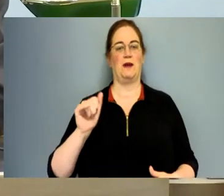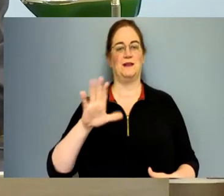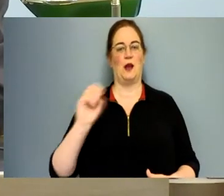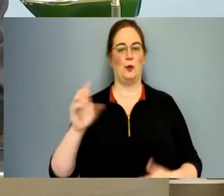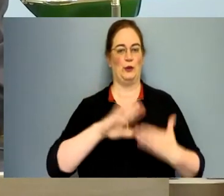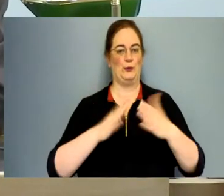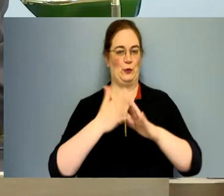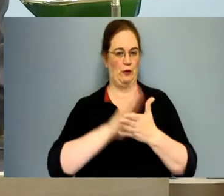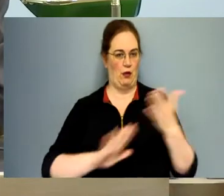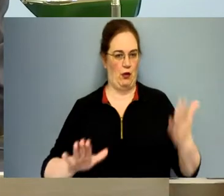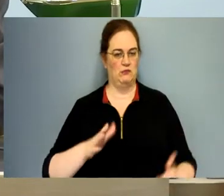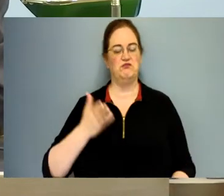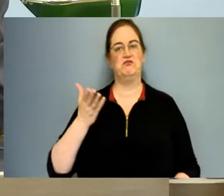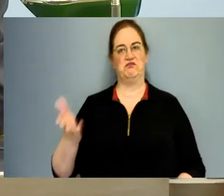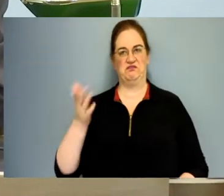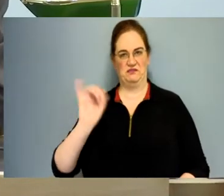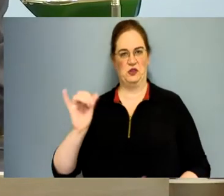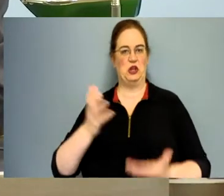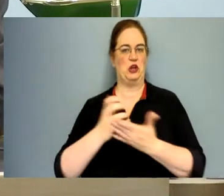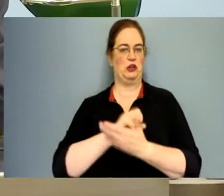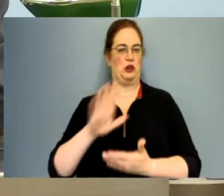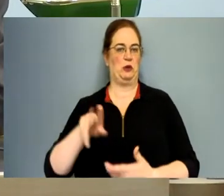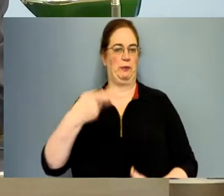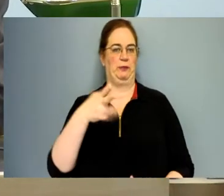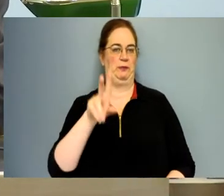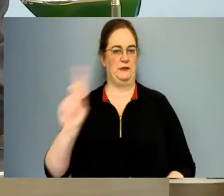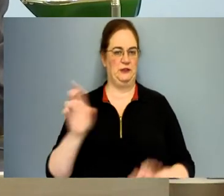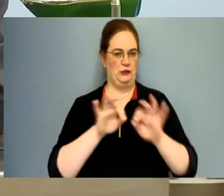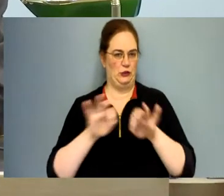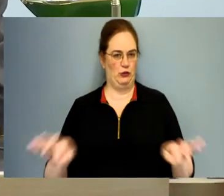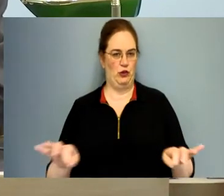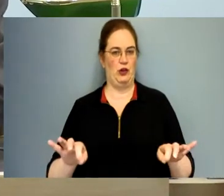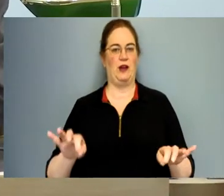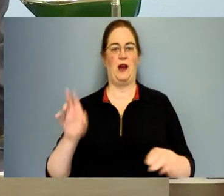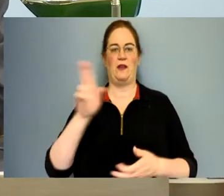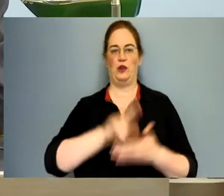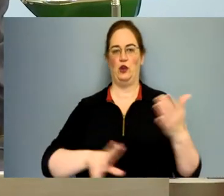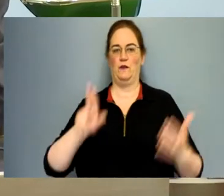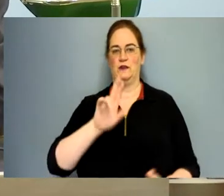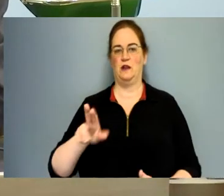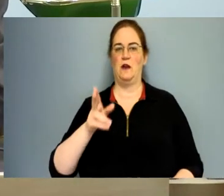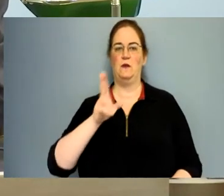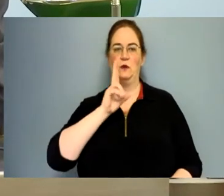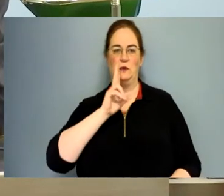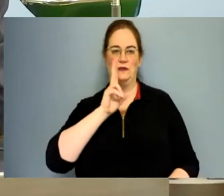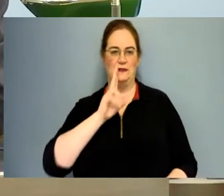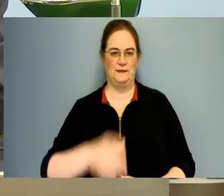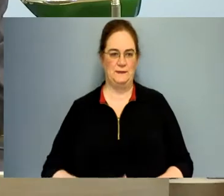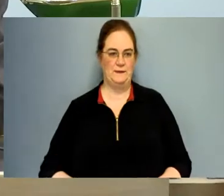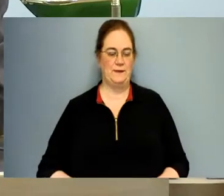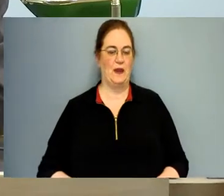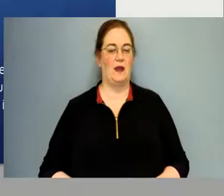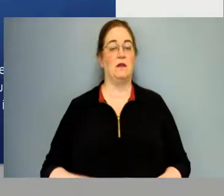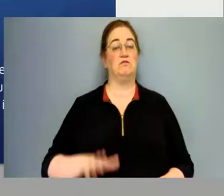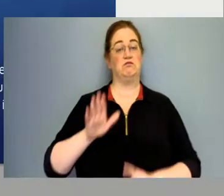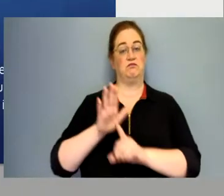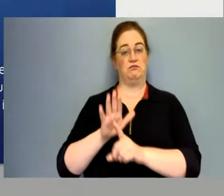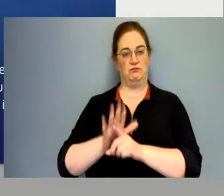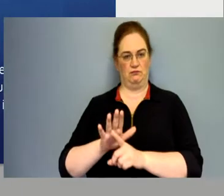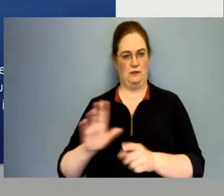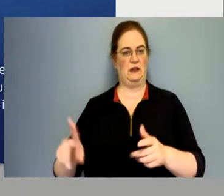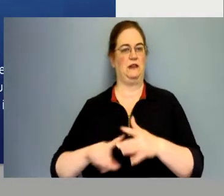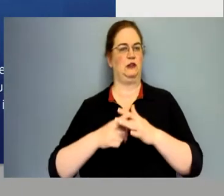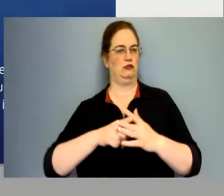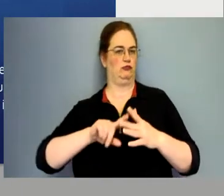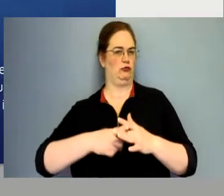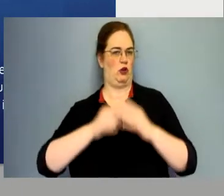College, Ms. Eubank is also earning her doctoral degree at the University of Houston. Ms. Eubank was initially drawn